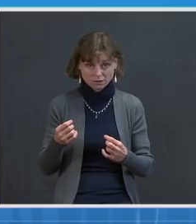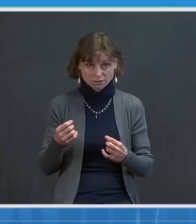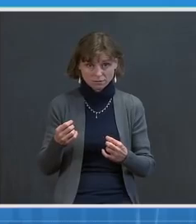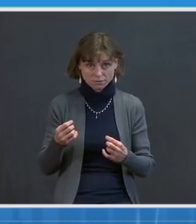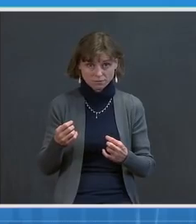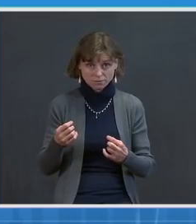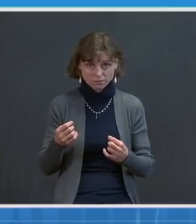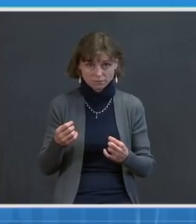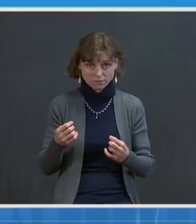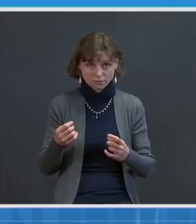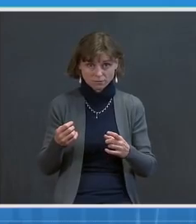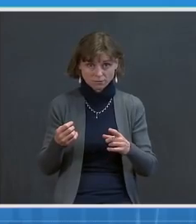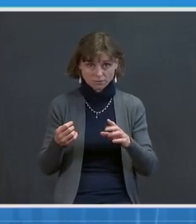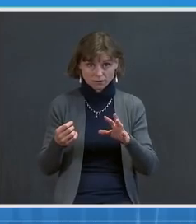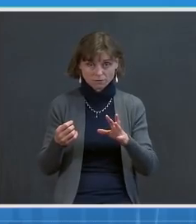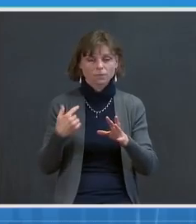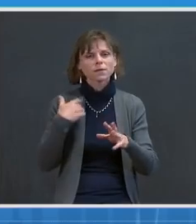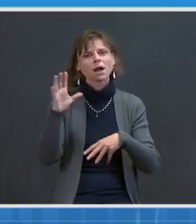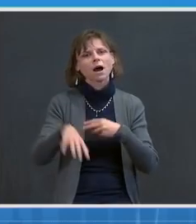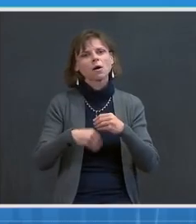it. Yes, and I would add that